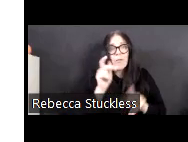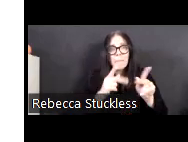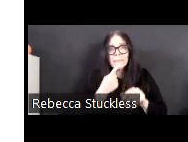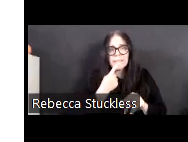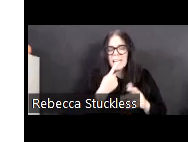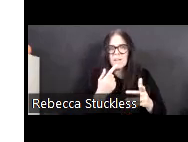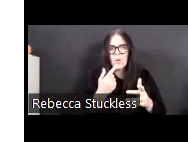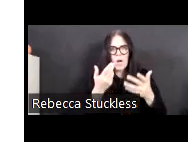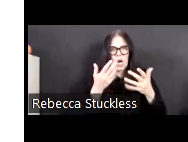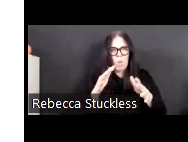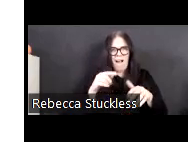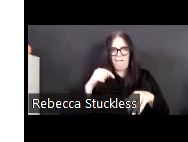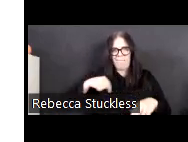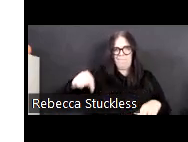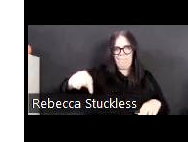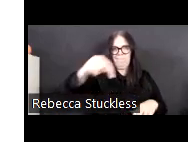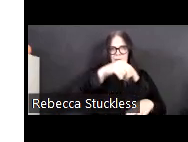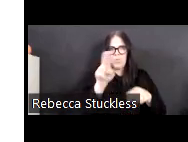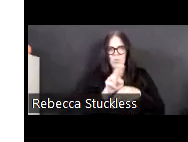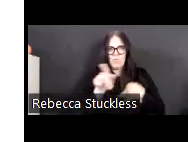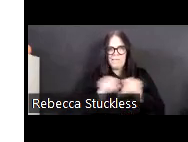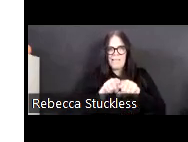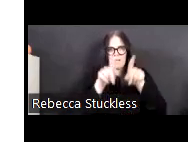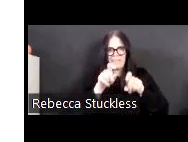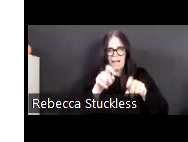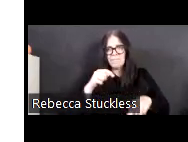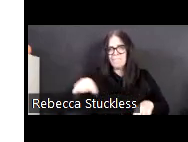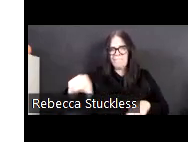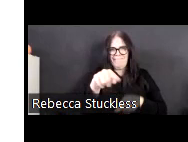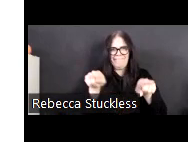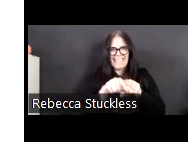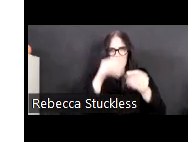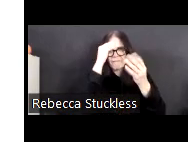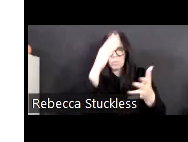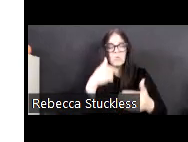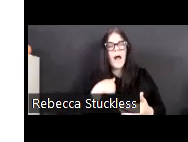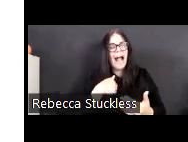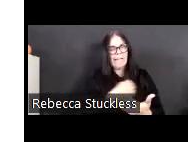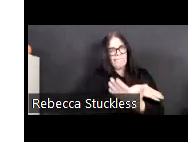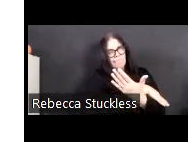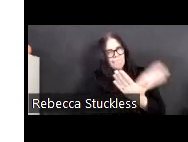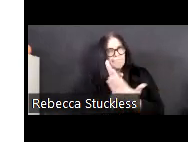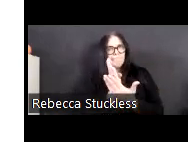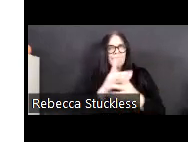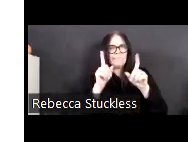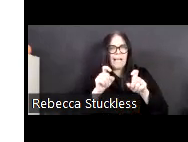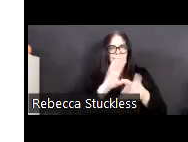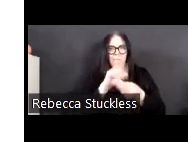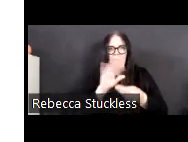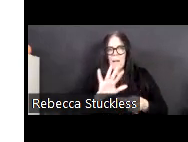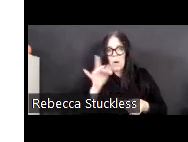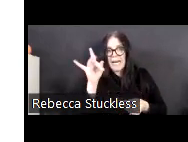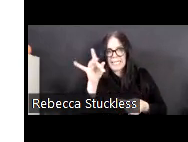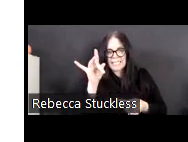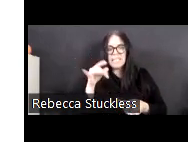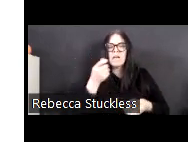people using the same test and getting the same information. So I have 18 different tests that I cycle throughout the year, so